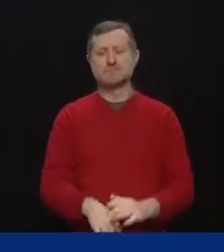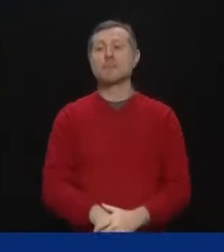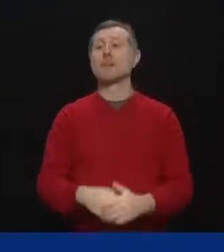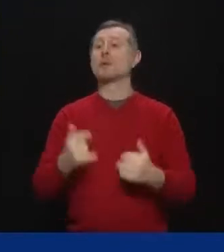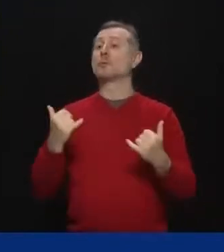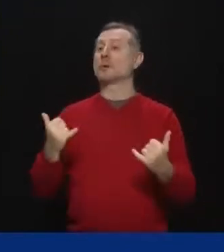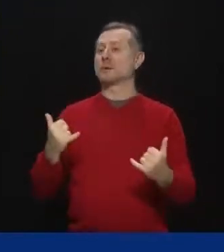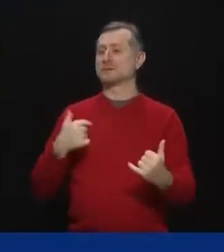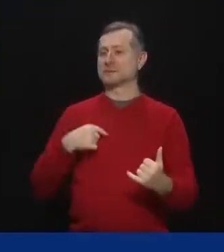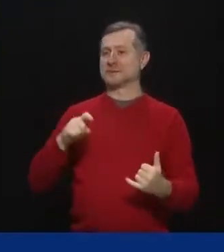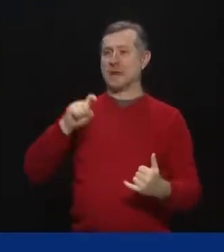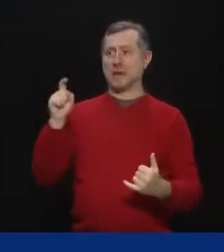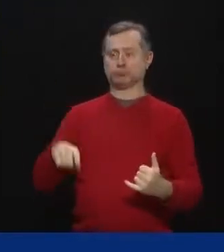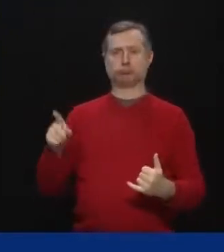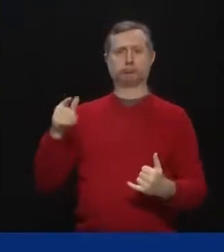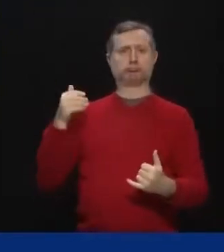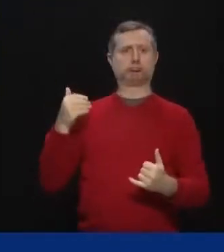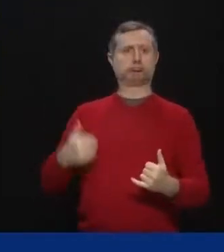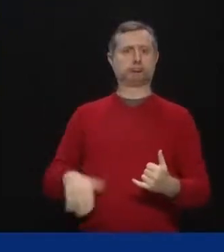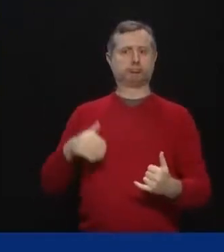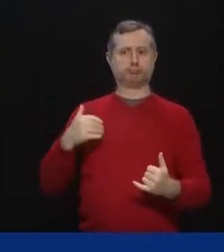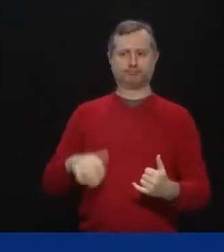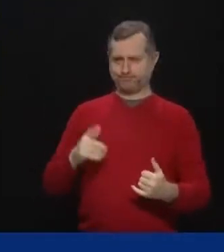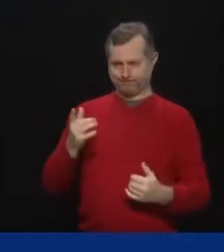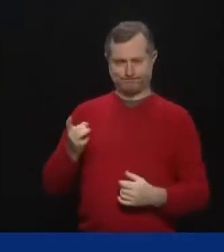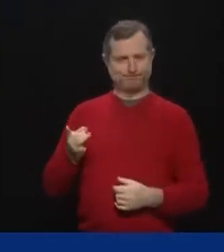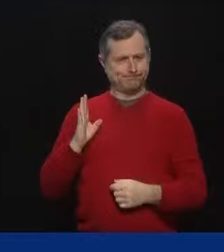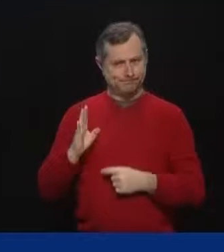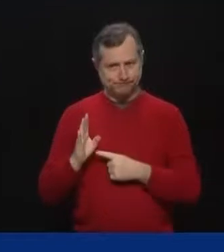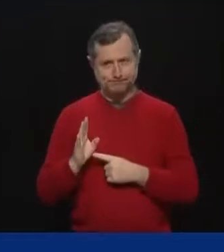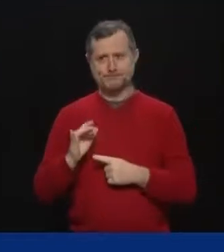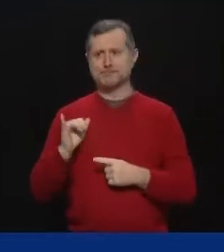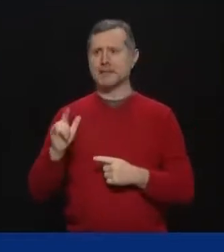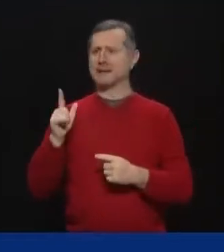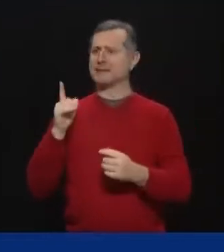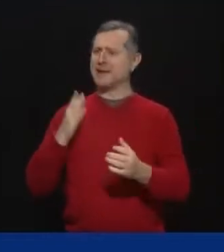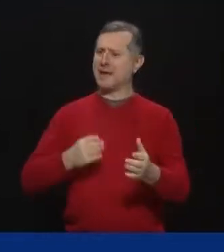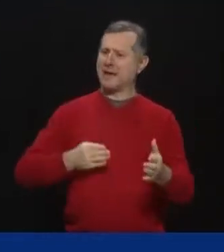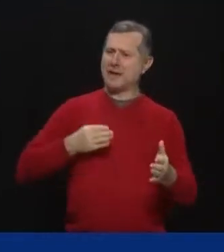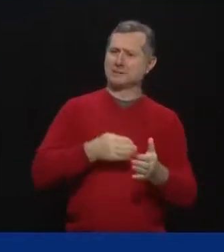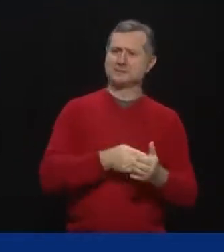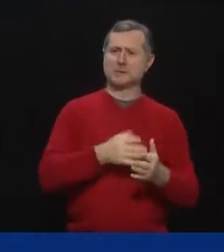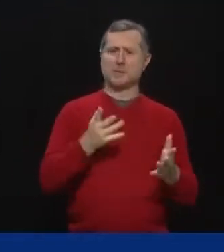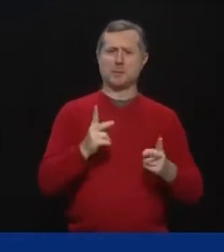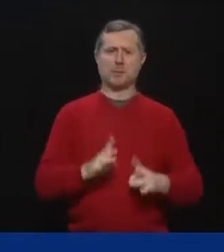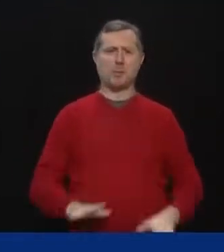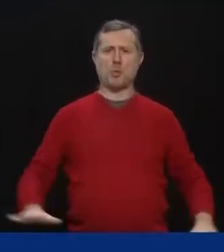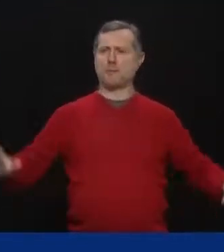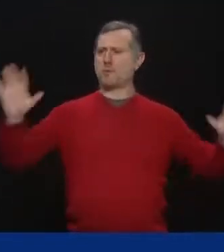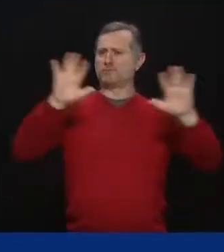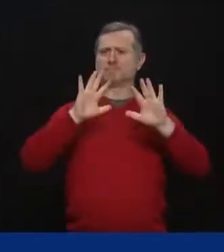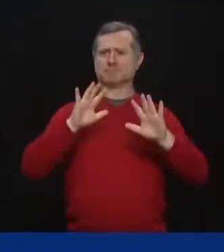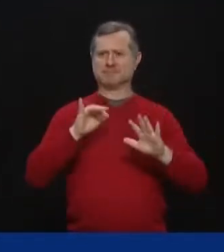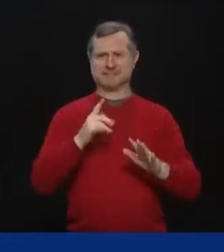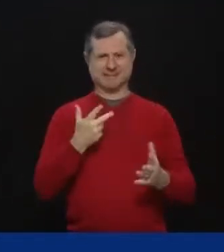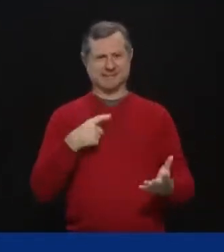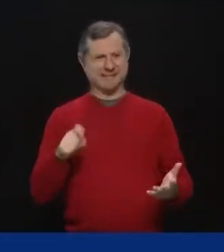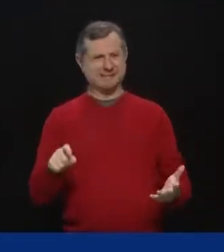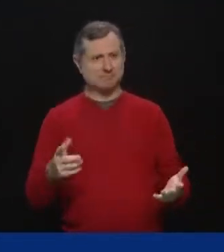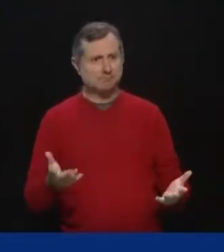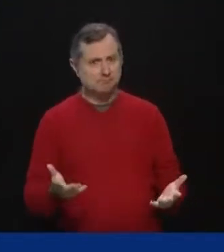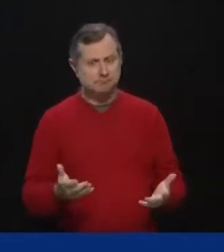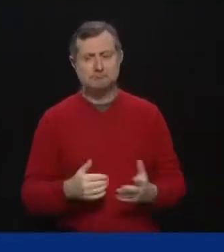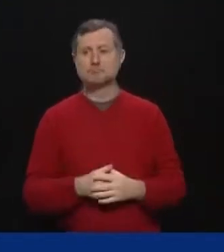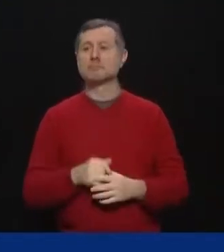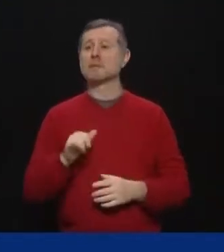is a travesty and a tragedy, and it flies in the face of what people across this country and every state want and need. Senate Bill 8